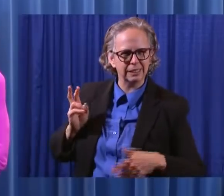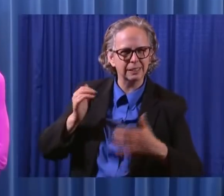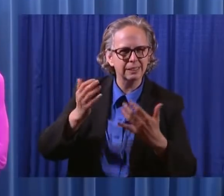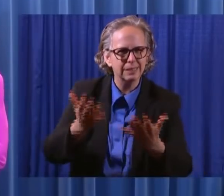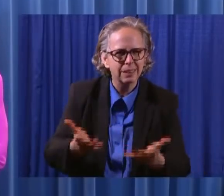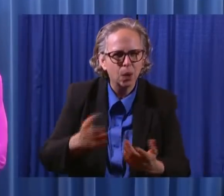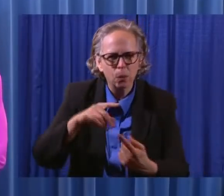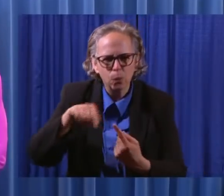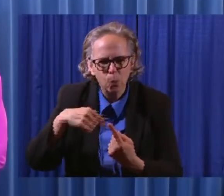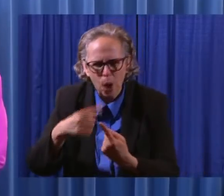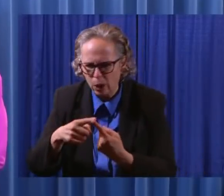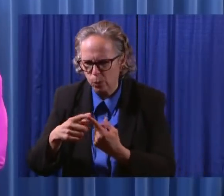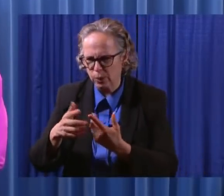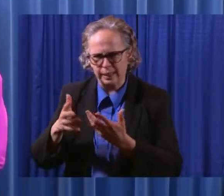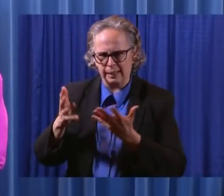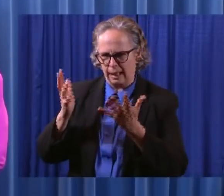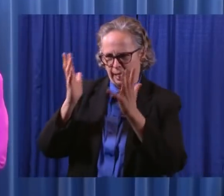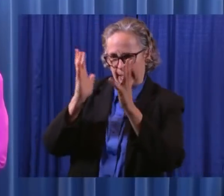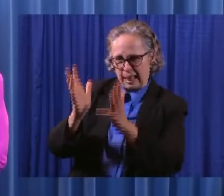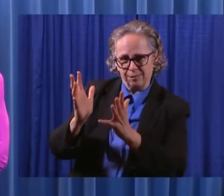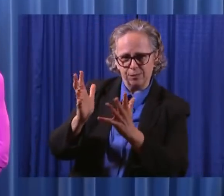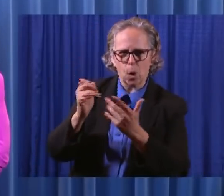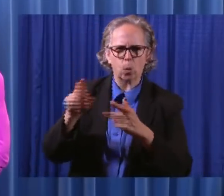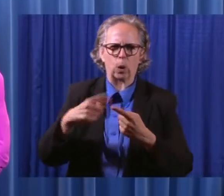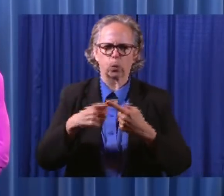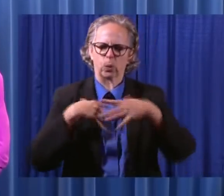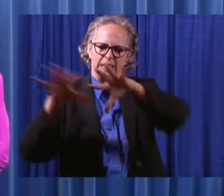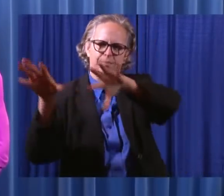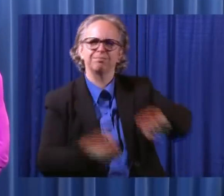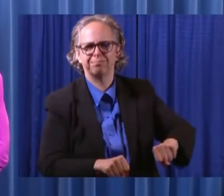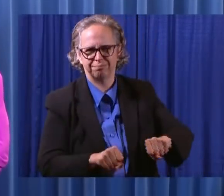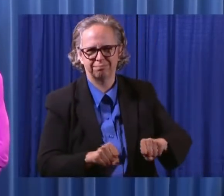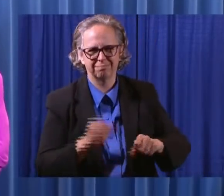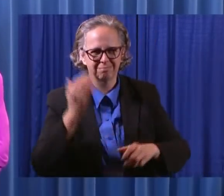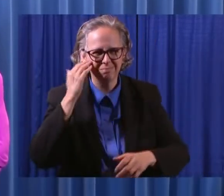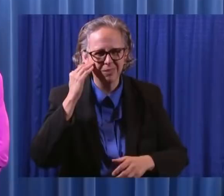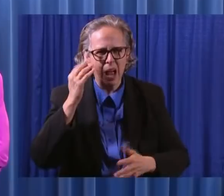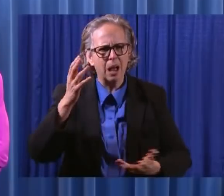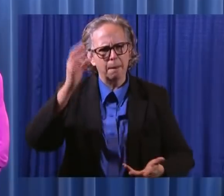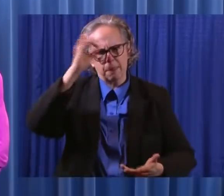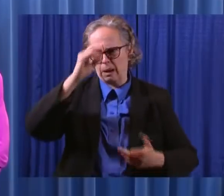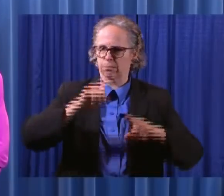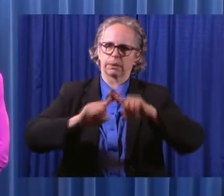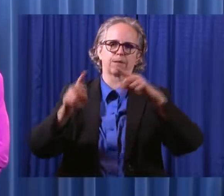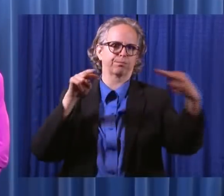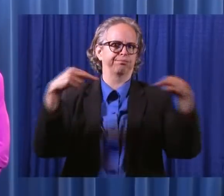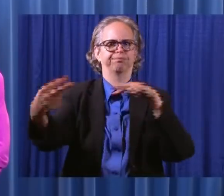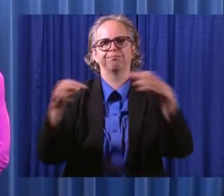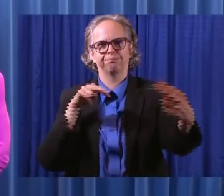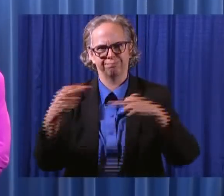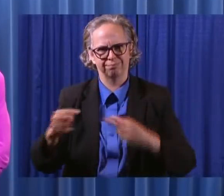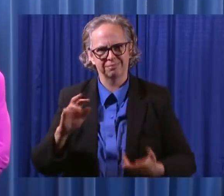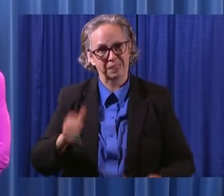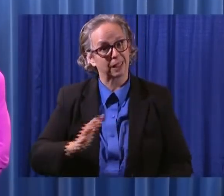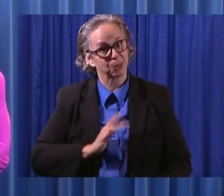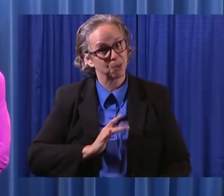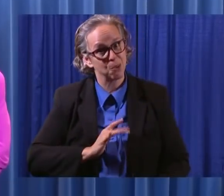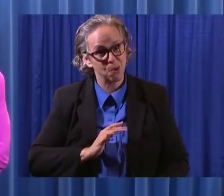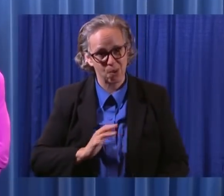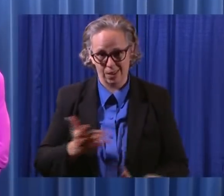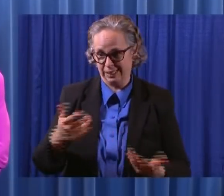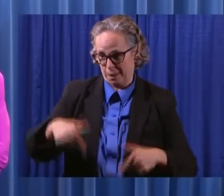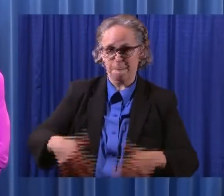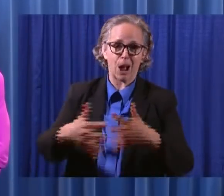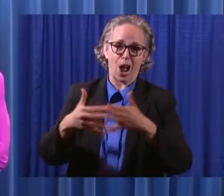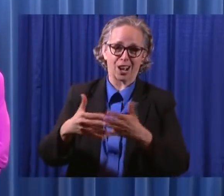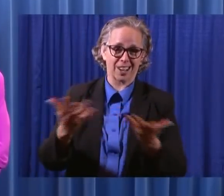about that. And that's what's great about this country. Look, we live in a country where we can have these debates. We live in a country where people can